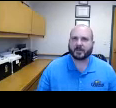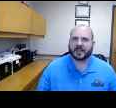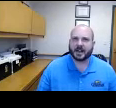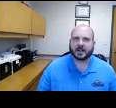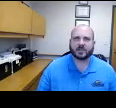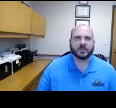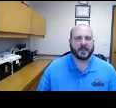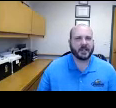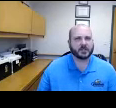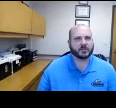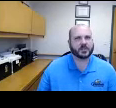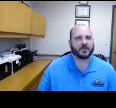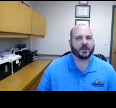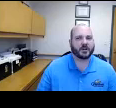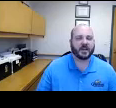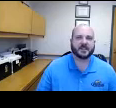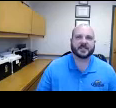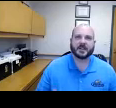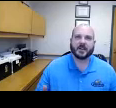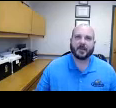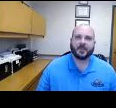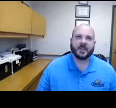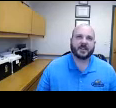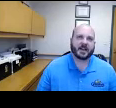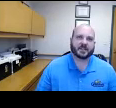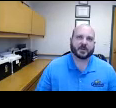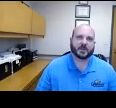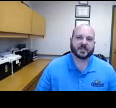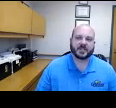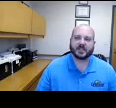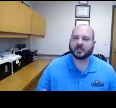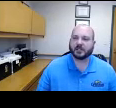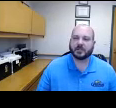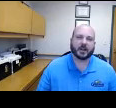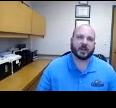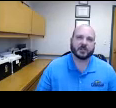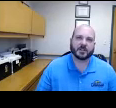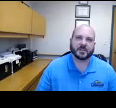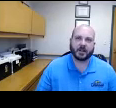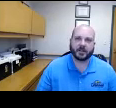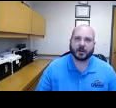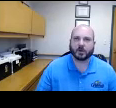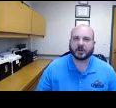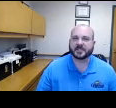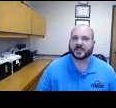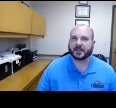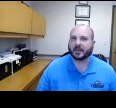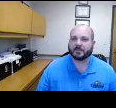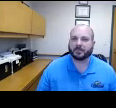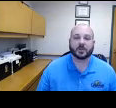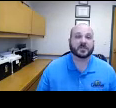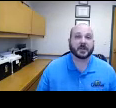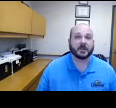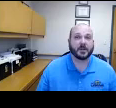your family doctor, a pediatrician for your kids. These experts, including other trusted healthcare workers like